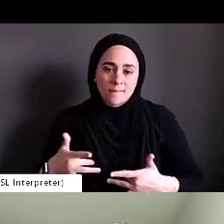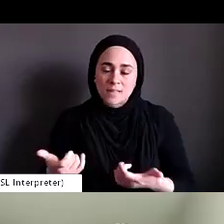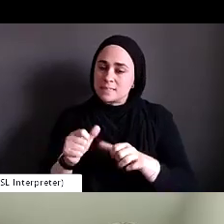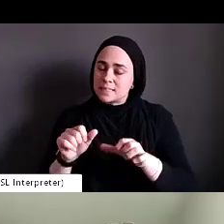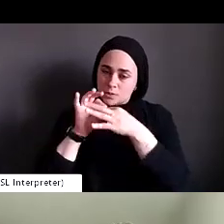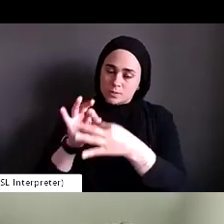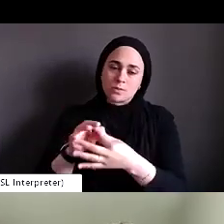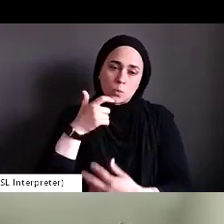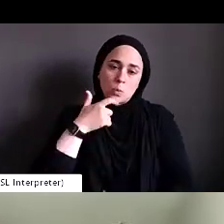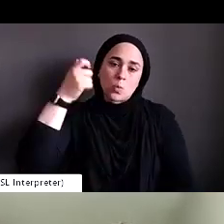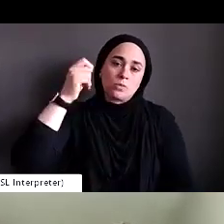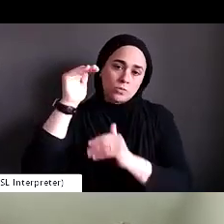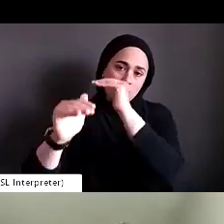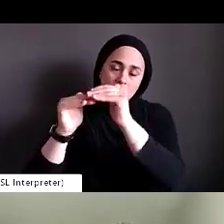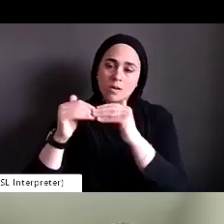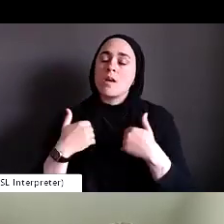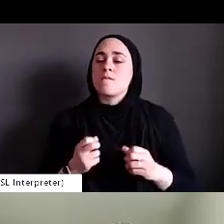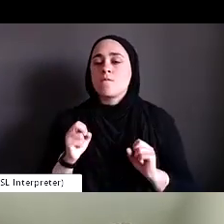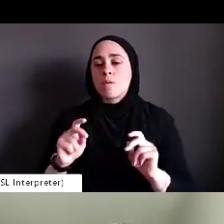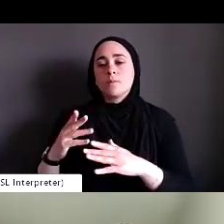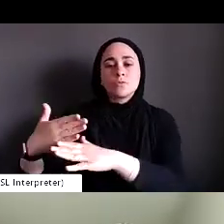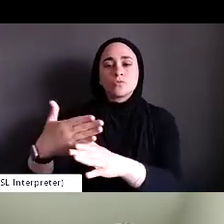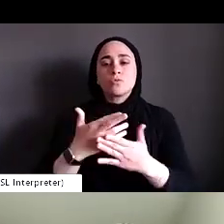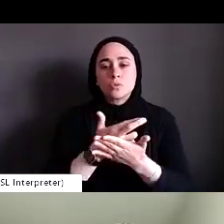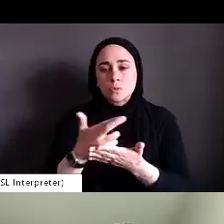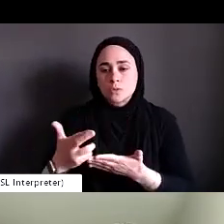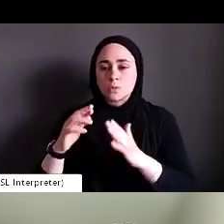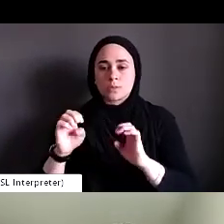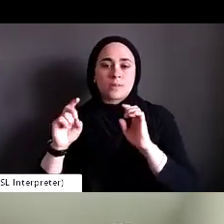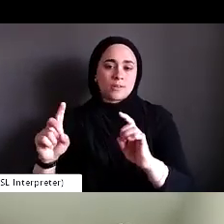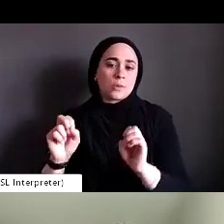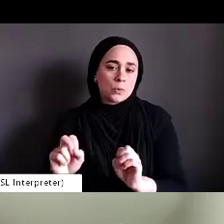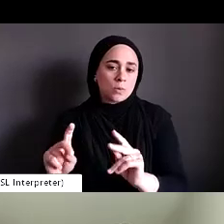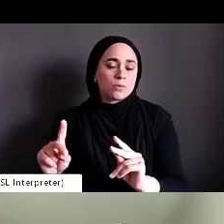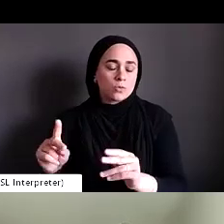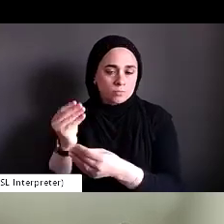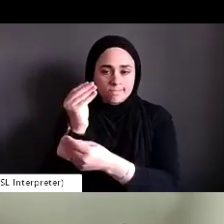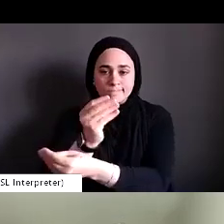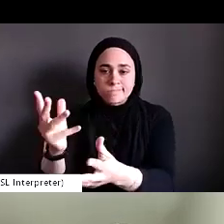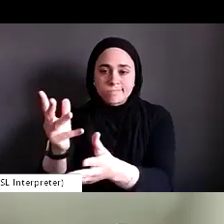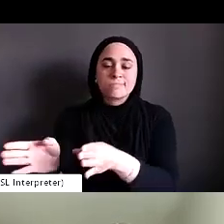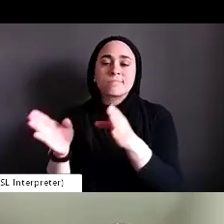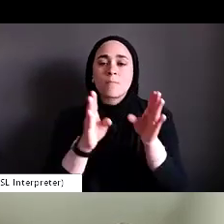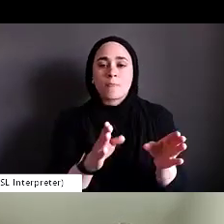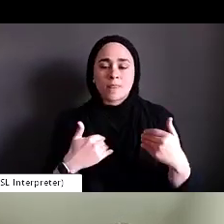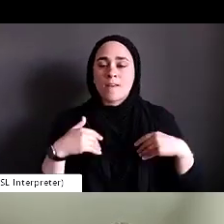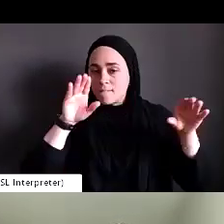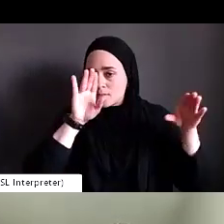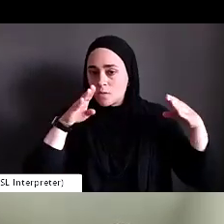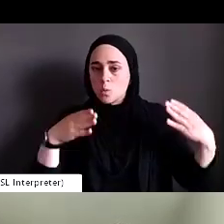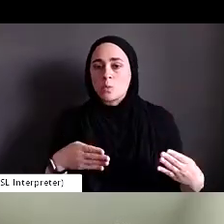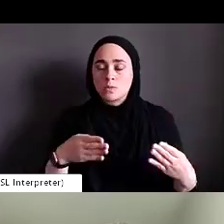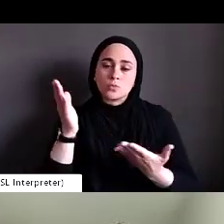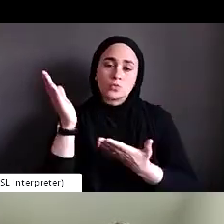in the province, and a chance to share resources and educational opportunities. We have a focus on